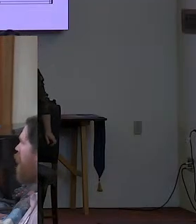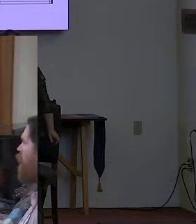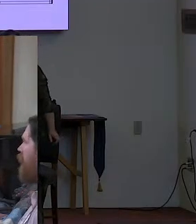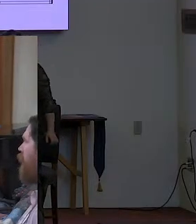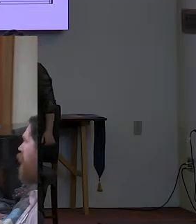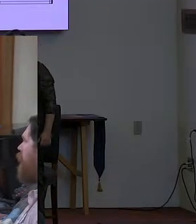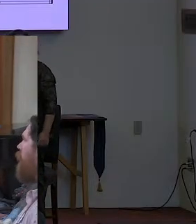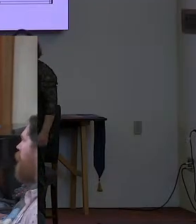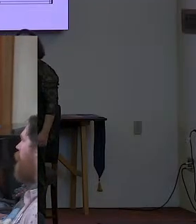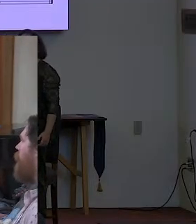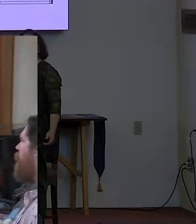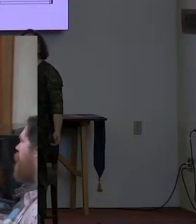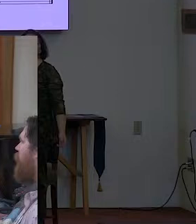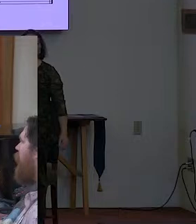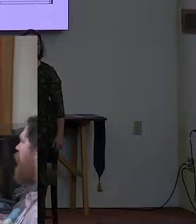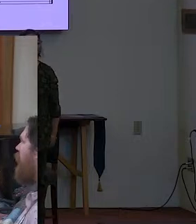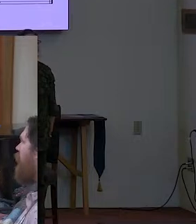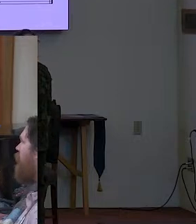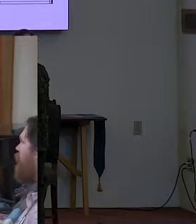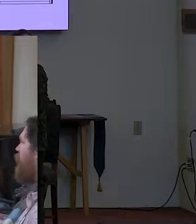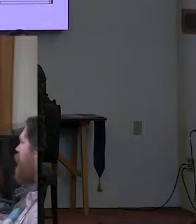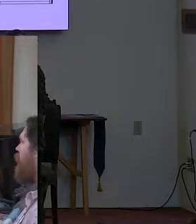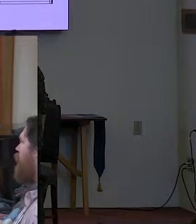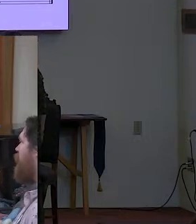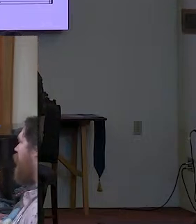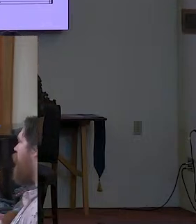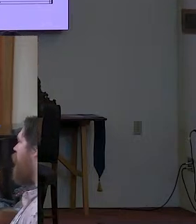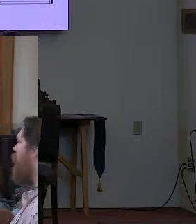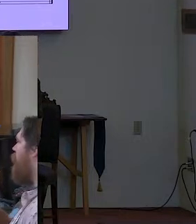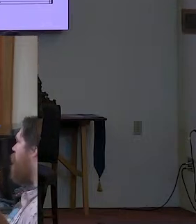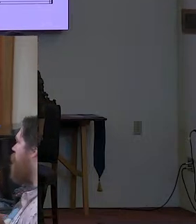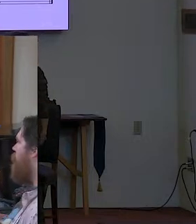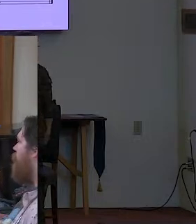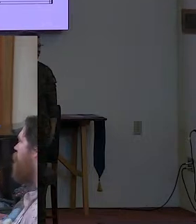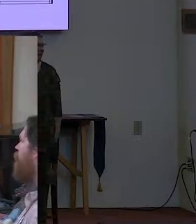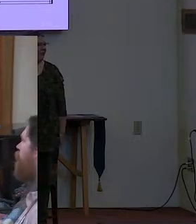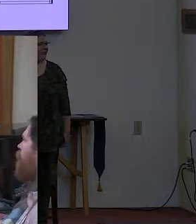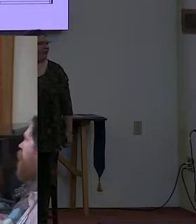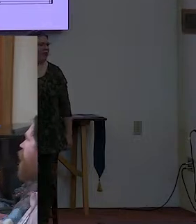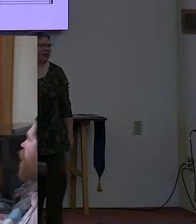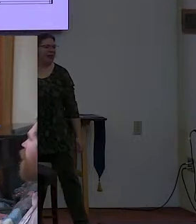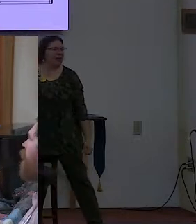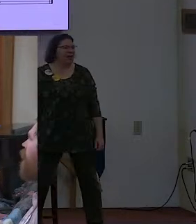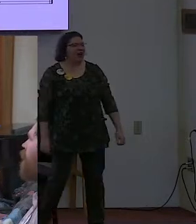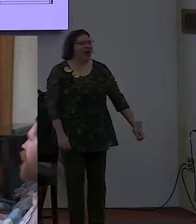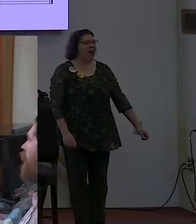despair. Come yet again, come. Over here.